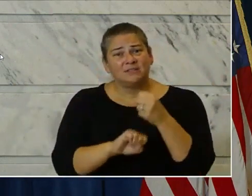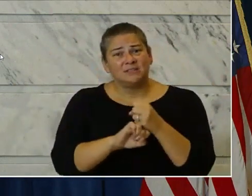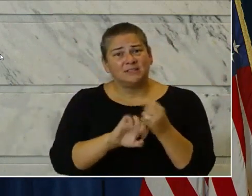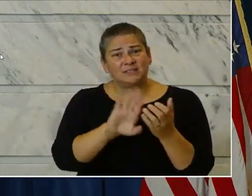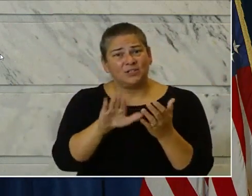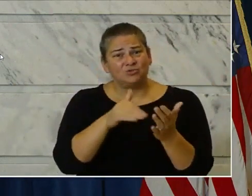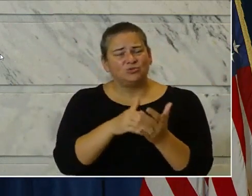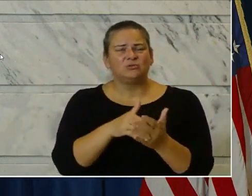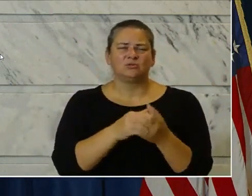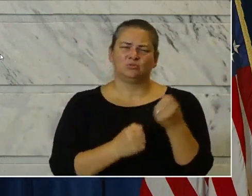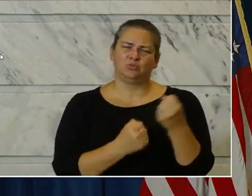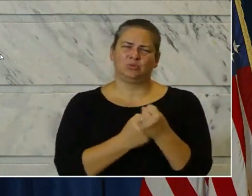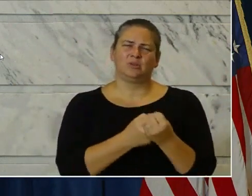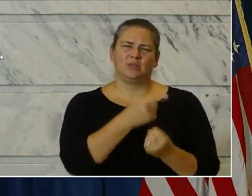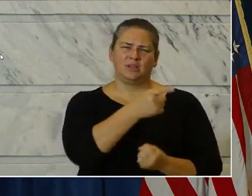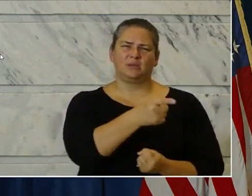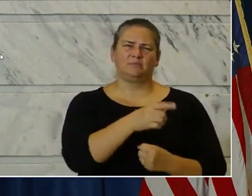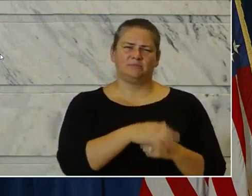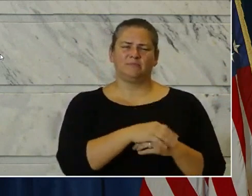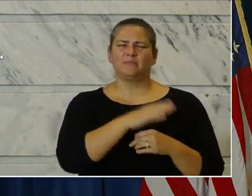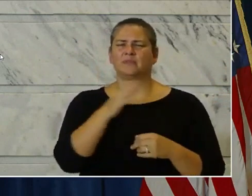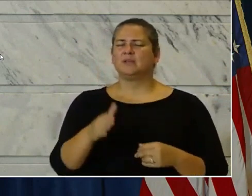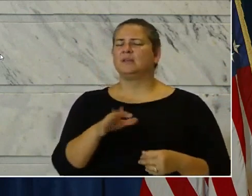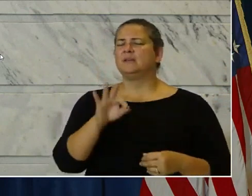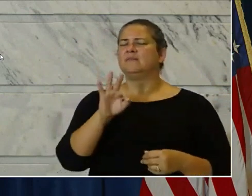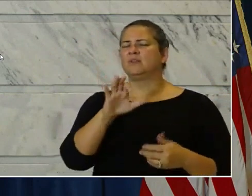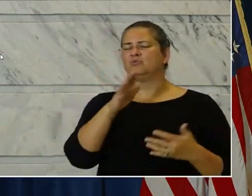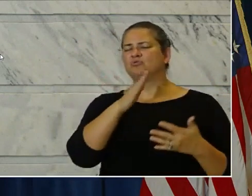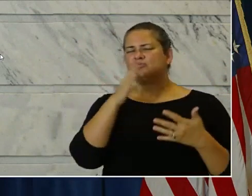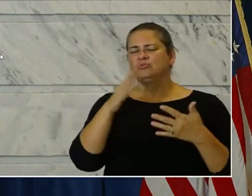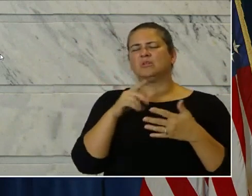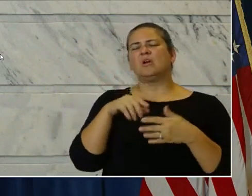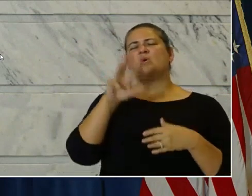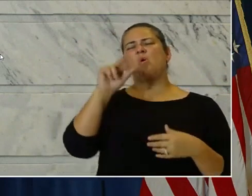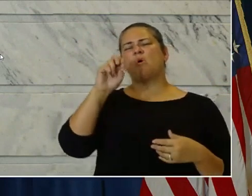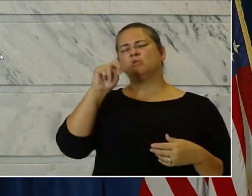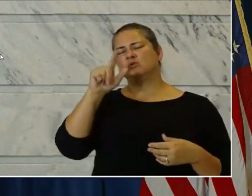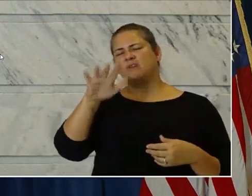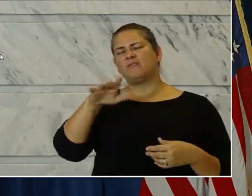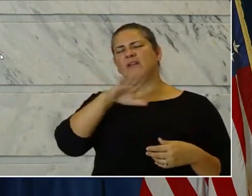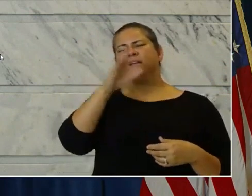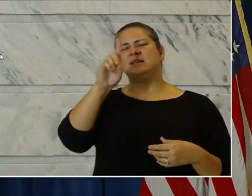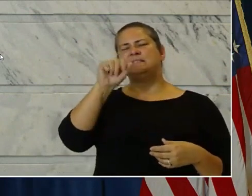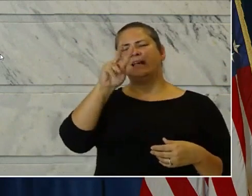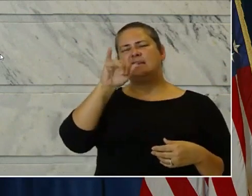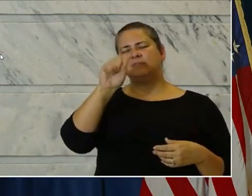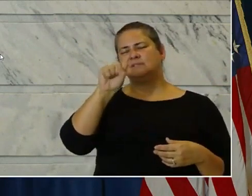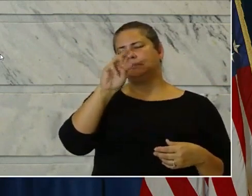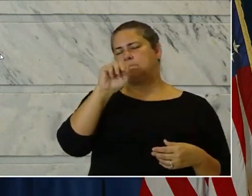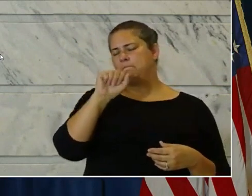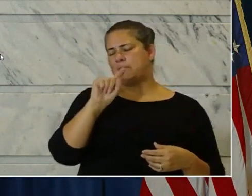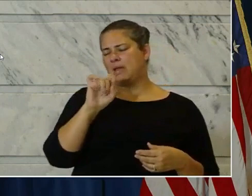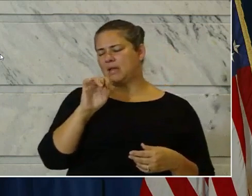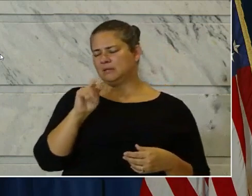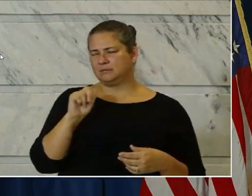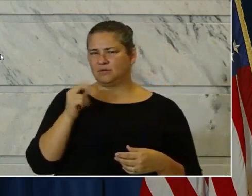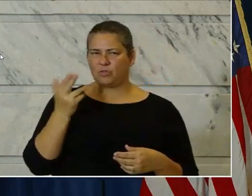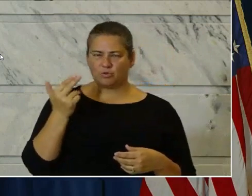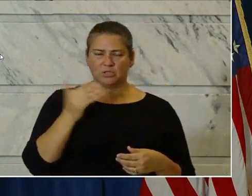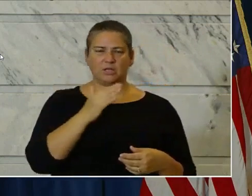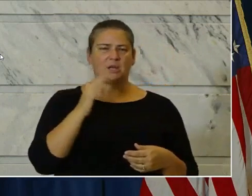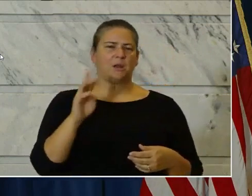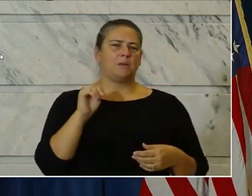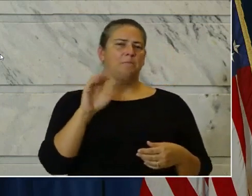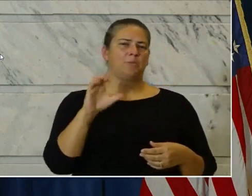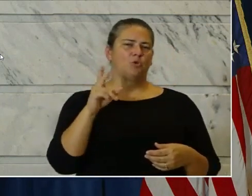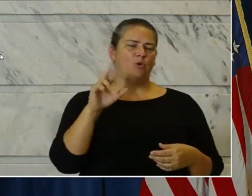Fayette 108, Jefferson 100, Warren 25, Davis and Madison 13, McCracken 12, Boone